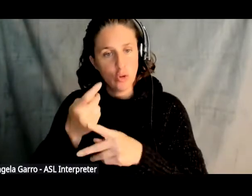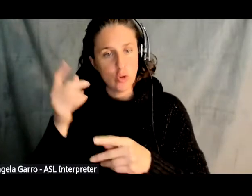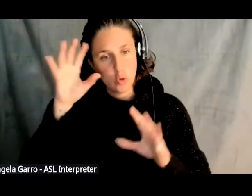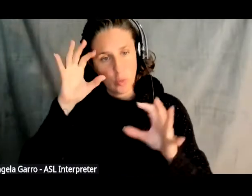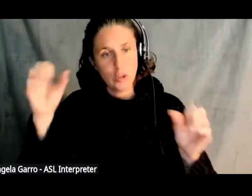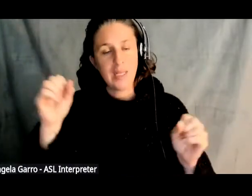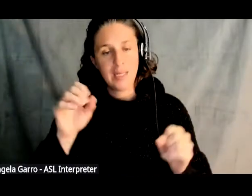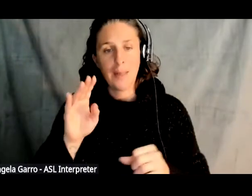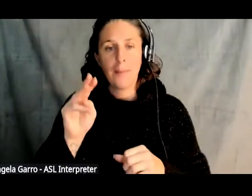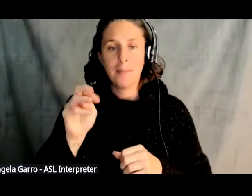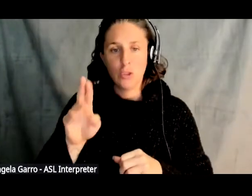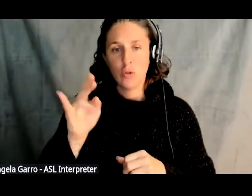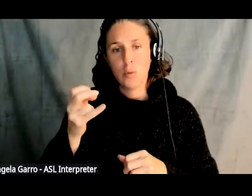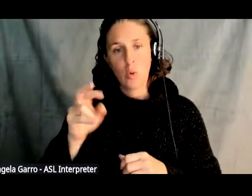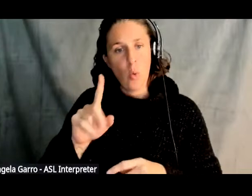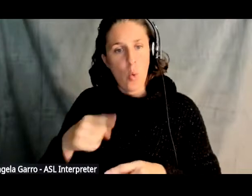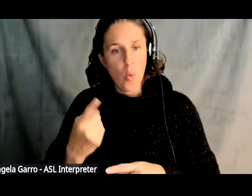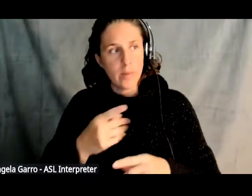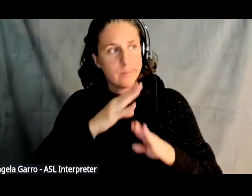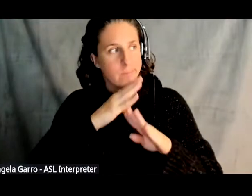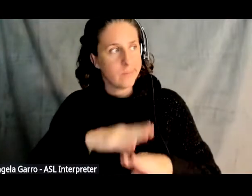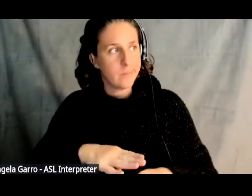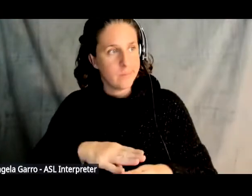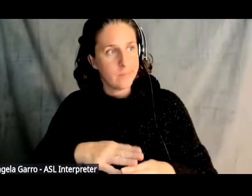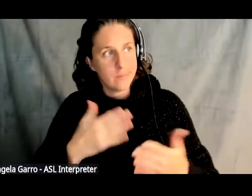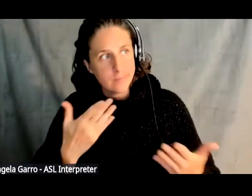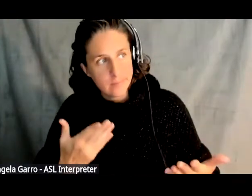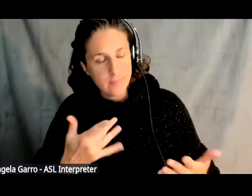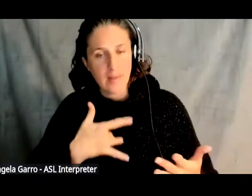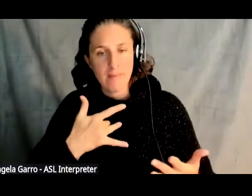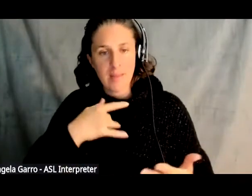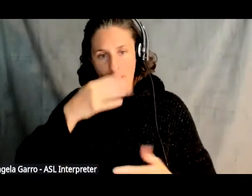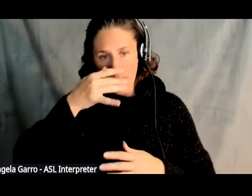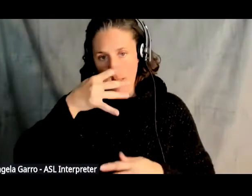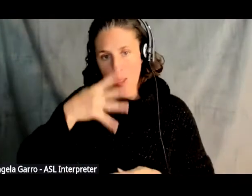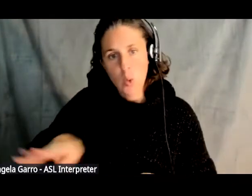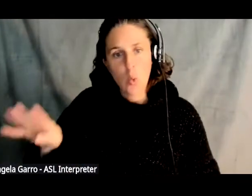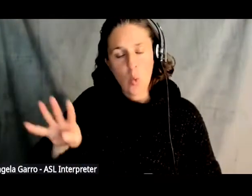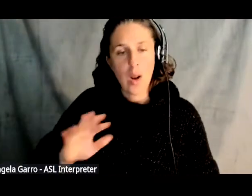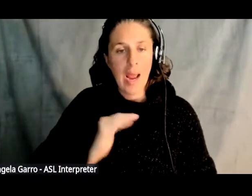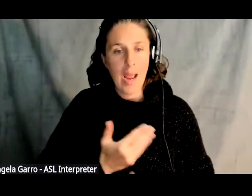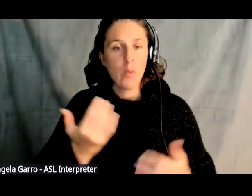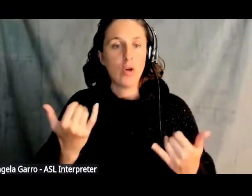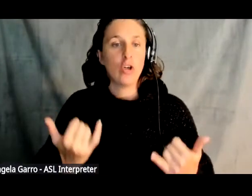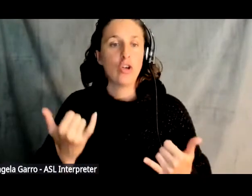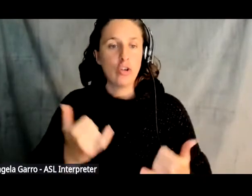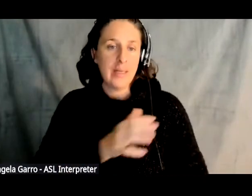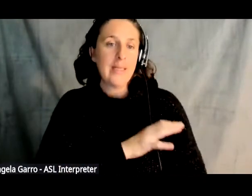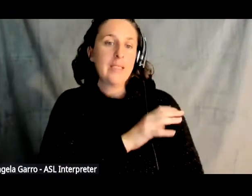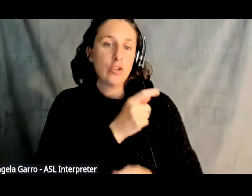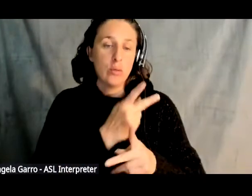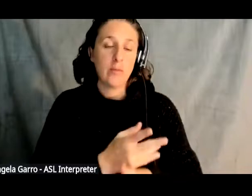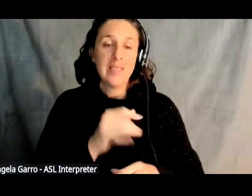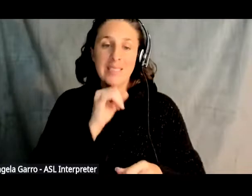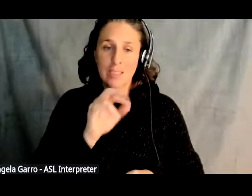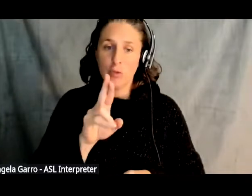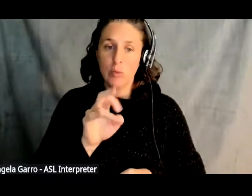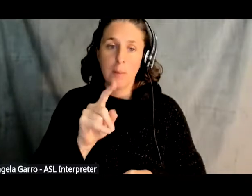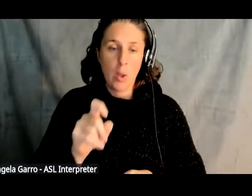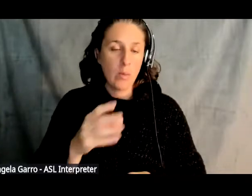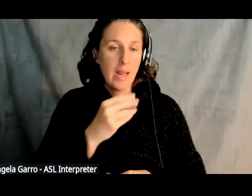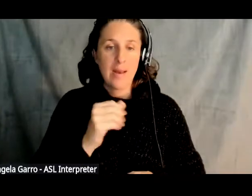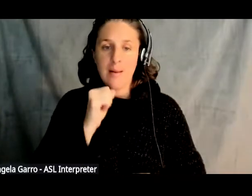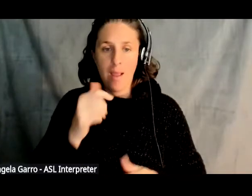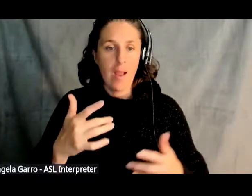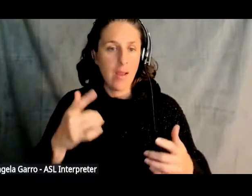Booker, only to be met with silence and feeling ignored. Our current clinical supervisor is remote and not being considered